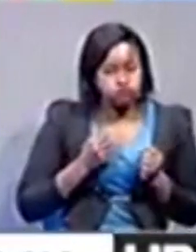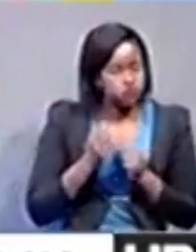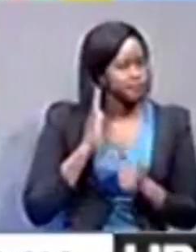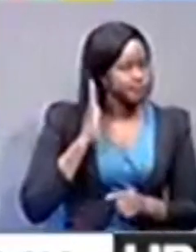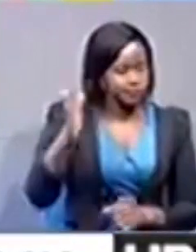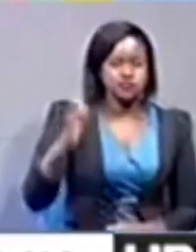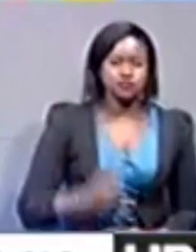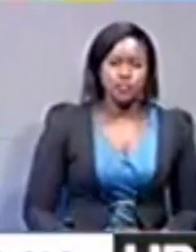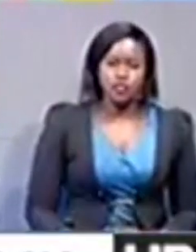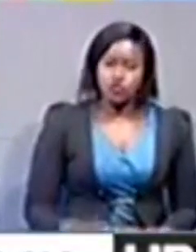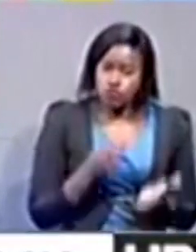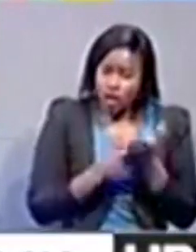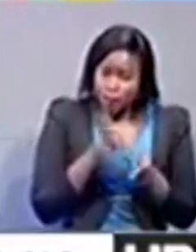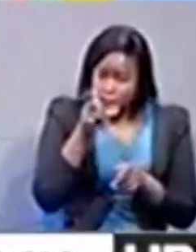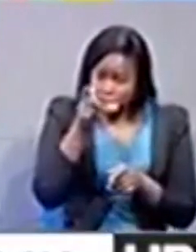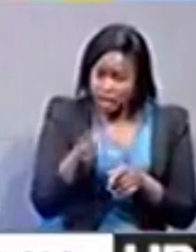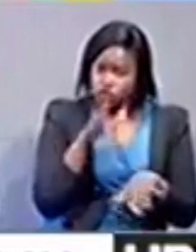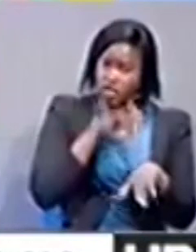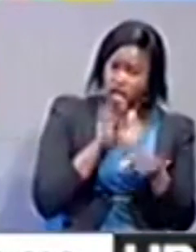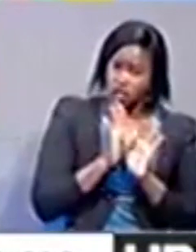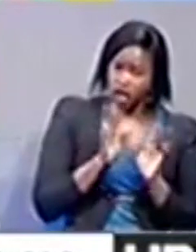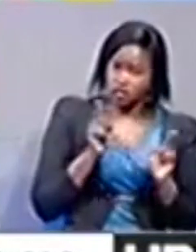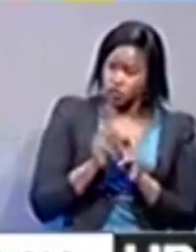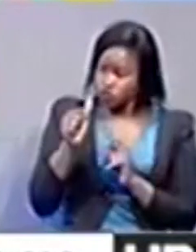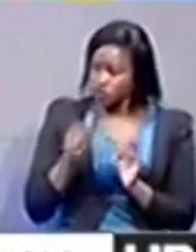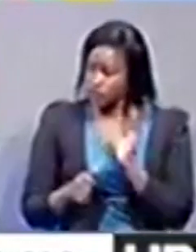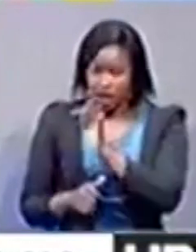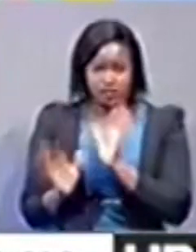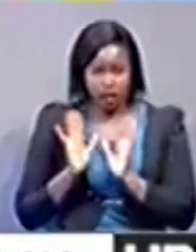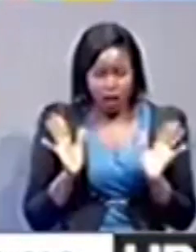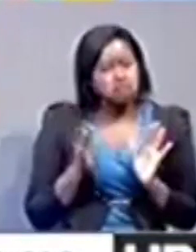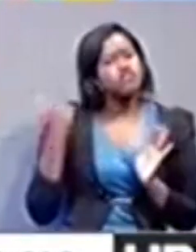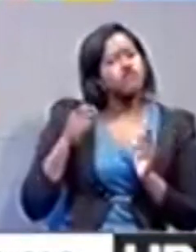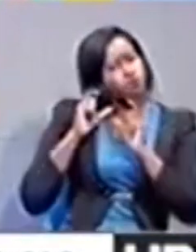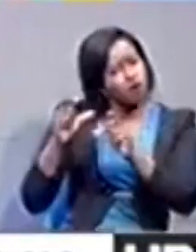Toko atakumuna Uganda, takpo atako. We told them,